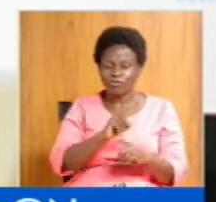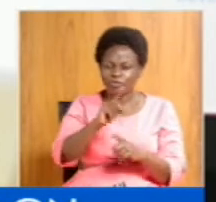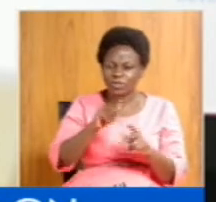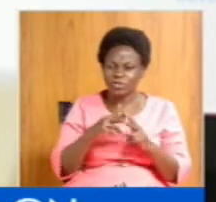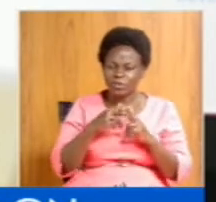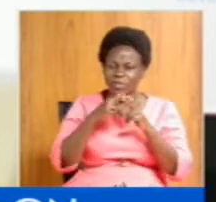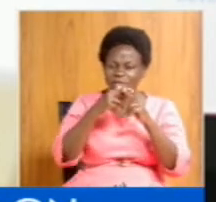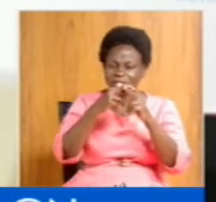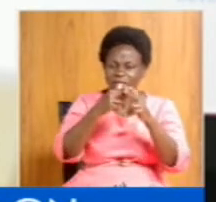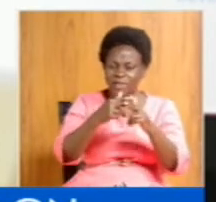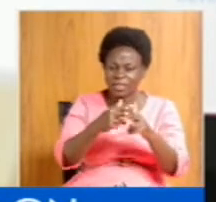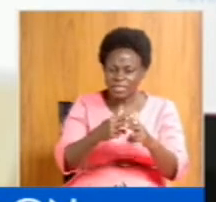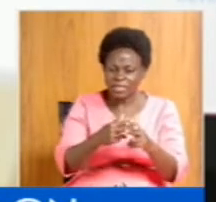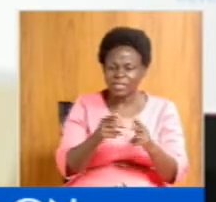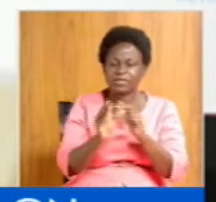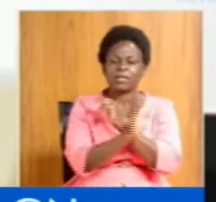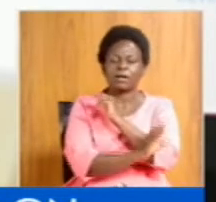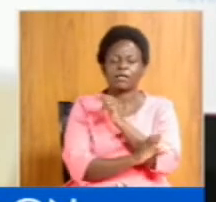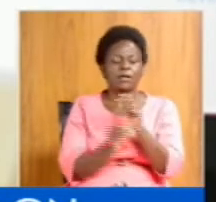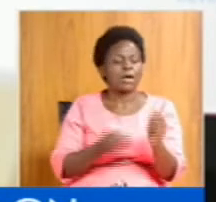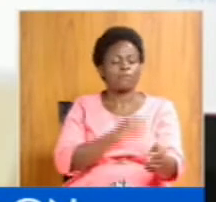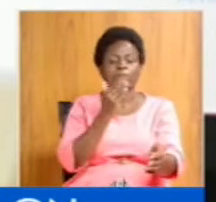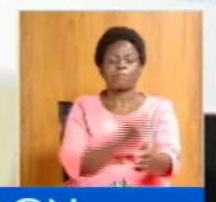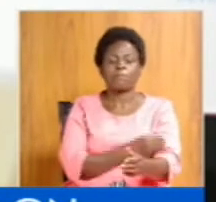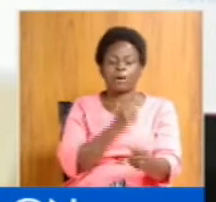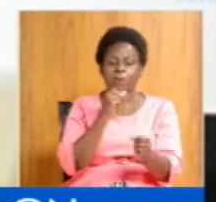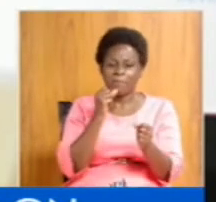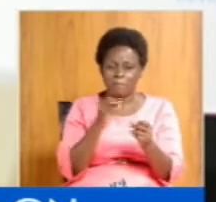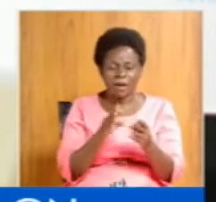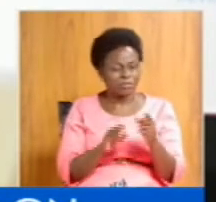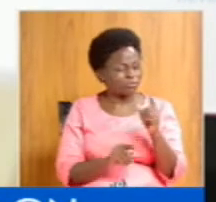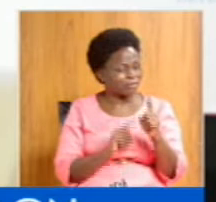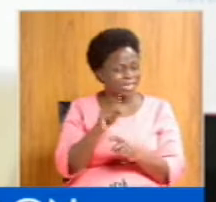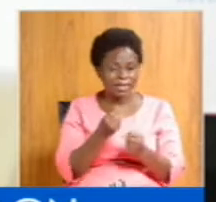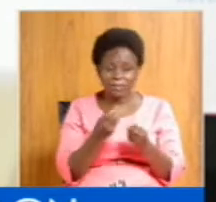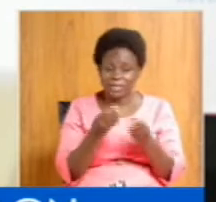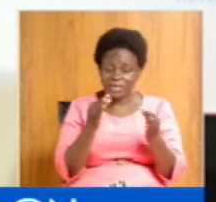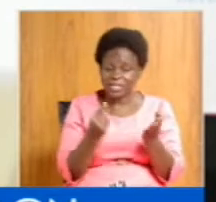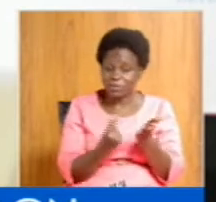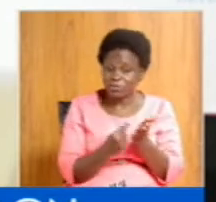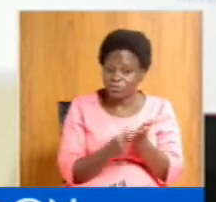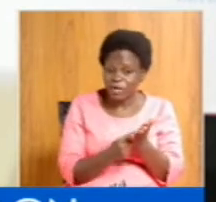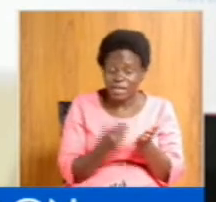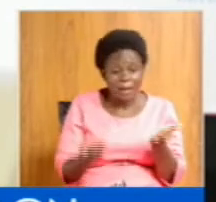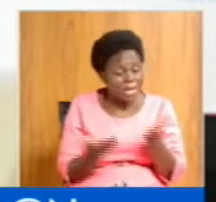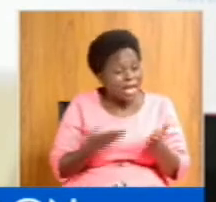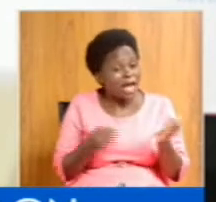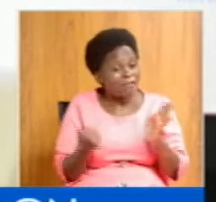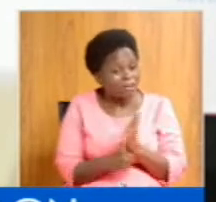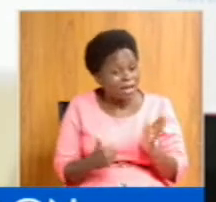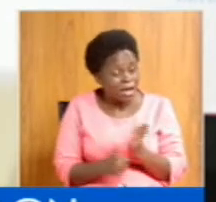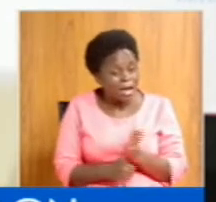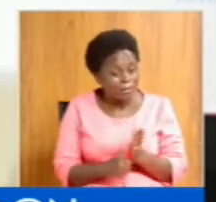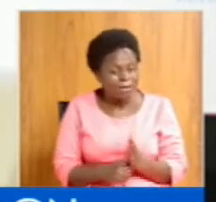that is put upon our countries that don't have the power to even protest a lot of things because Uganda might have a problem but if